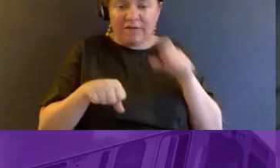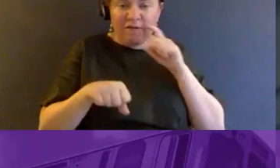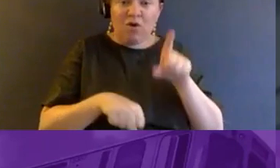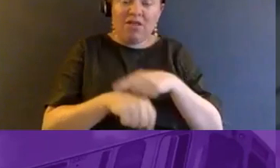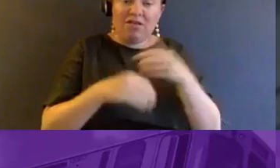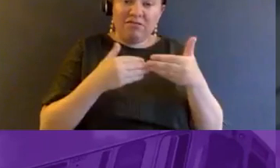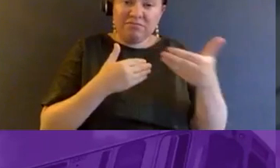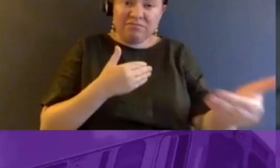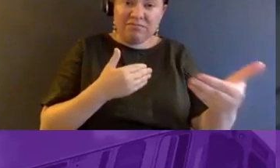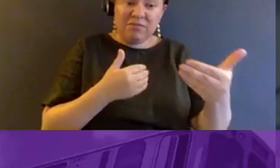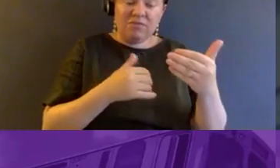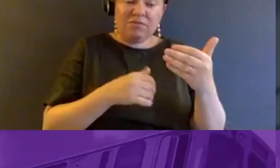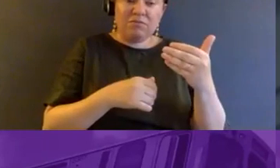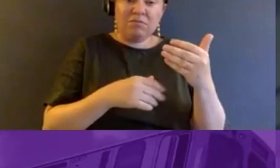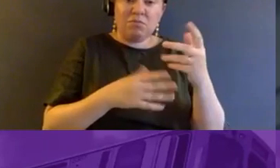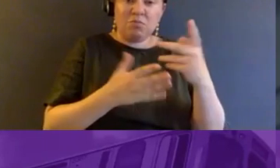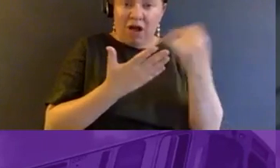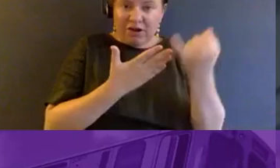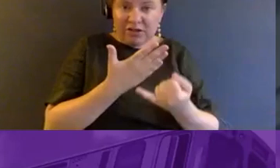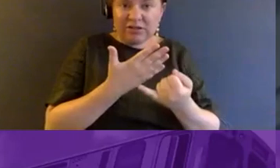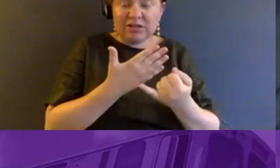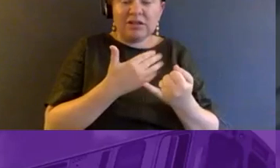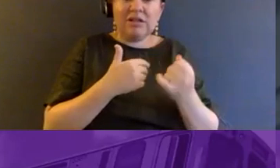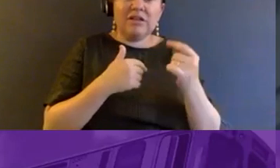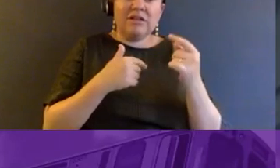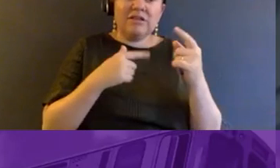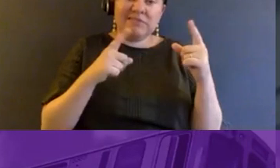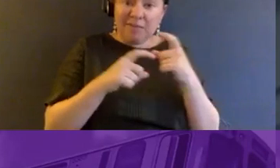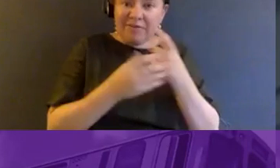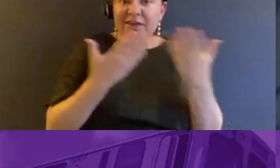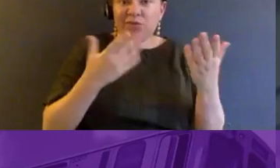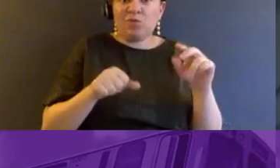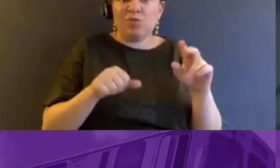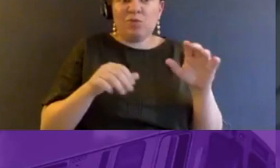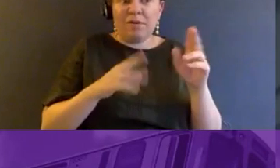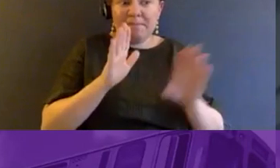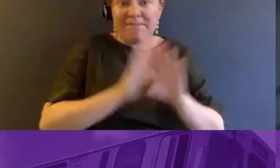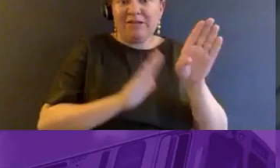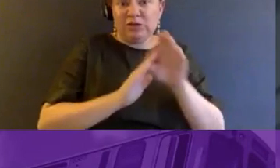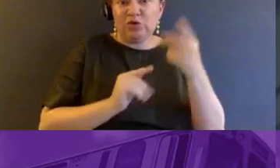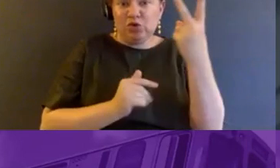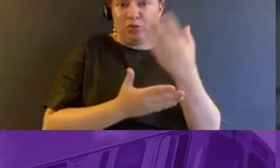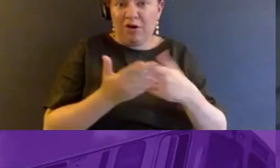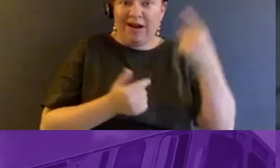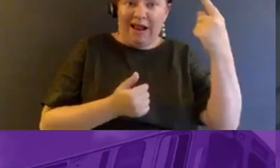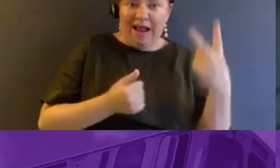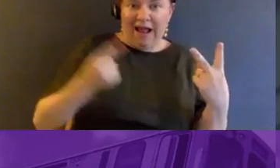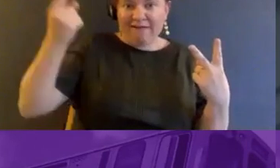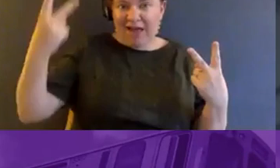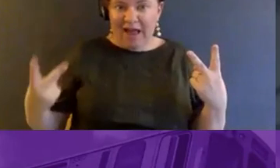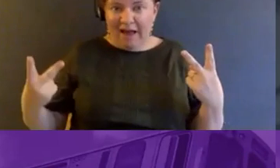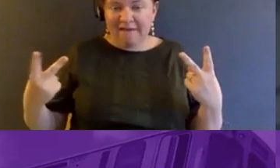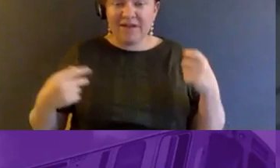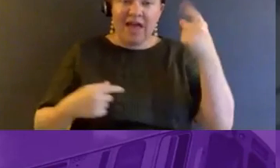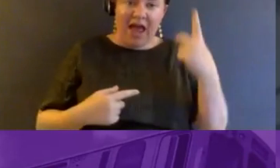real complicating thing is that we're building it in two sections, half and half. Building half a station, building half a bridge